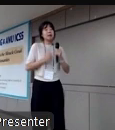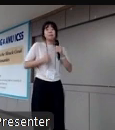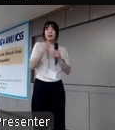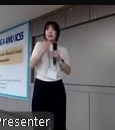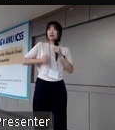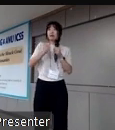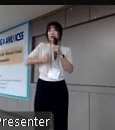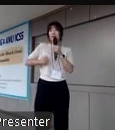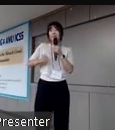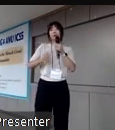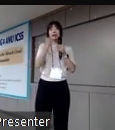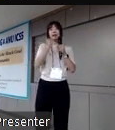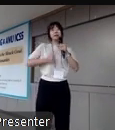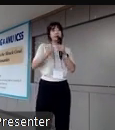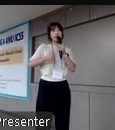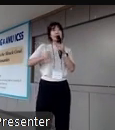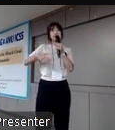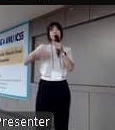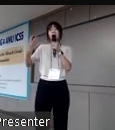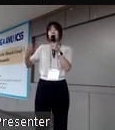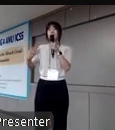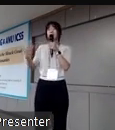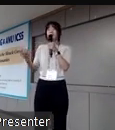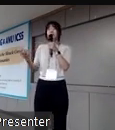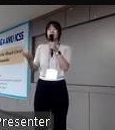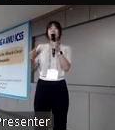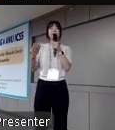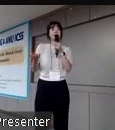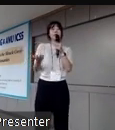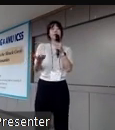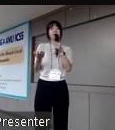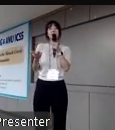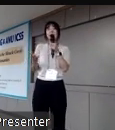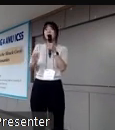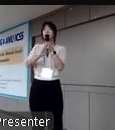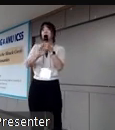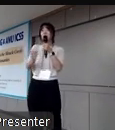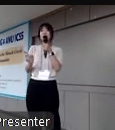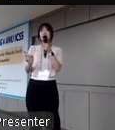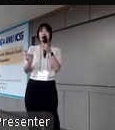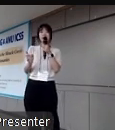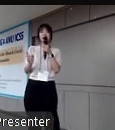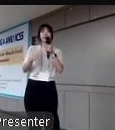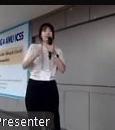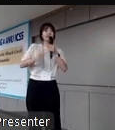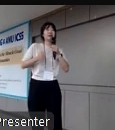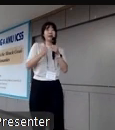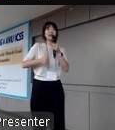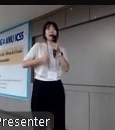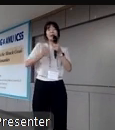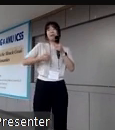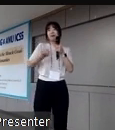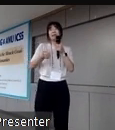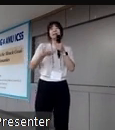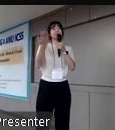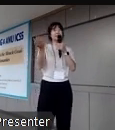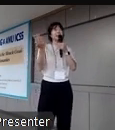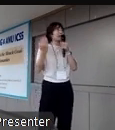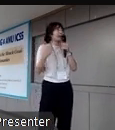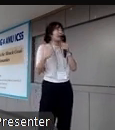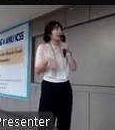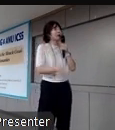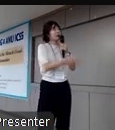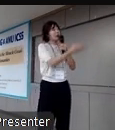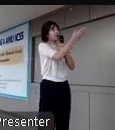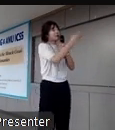I depict running, then this running actually is true conditionally relevant. You could say, no, that's not true, you didn't run that fast, or something like